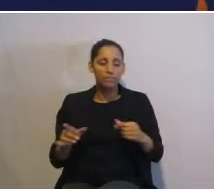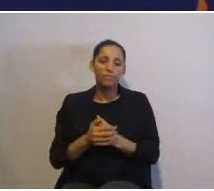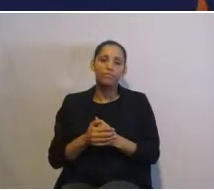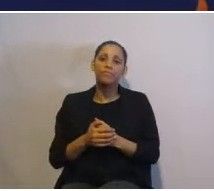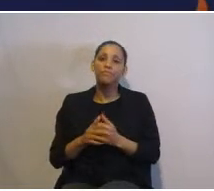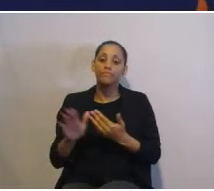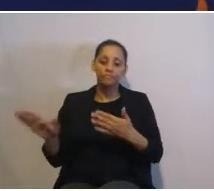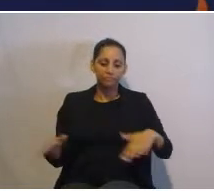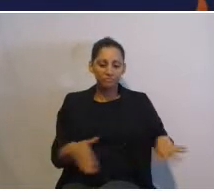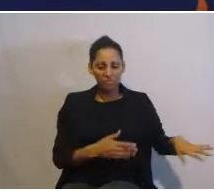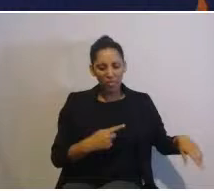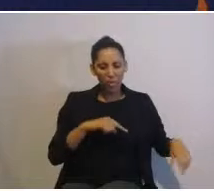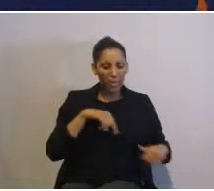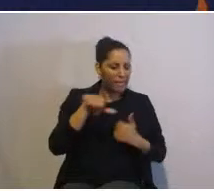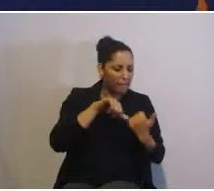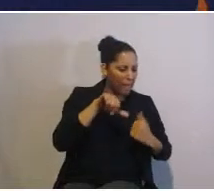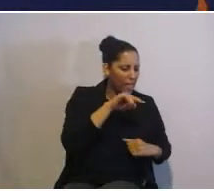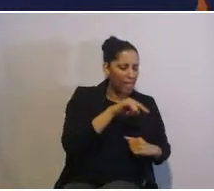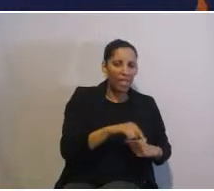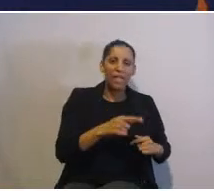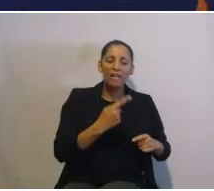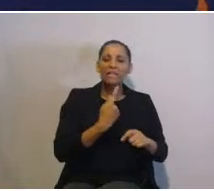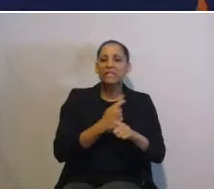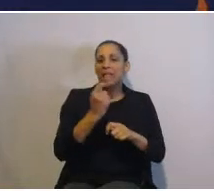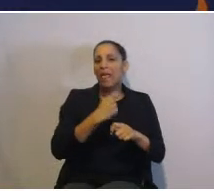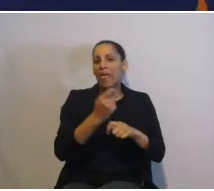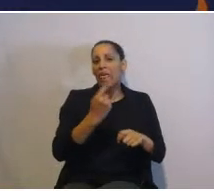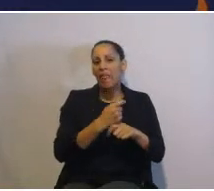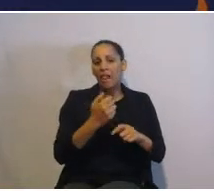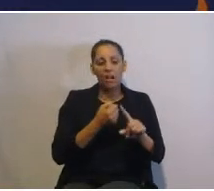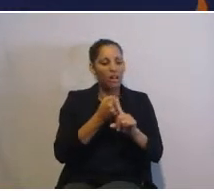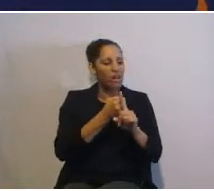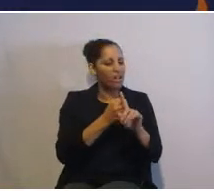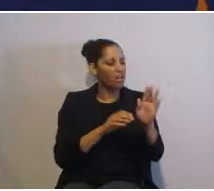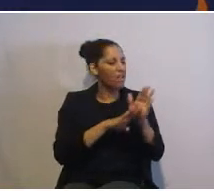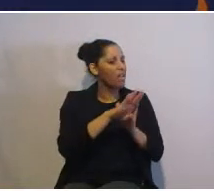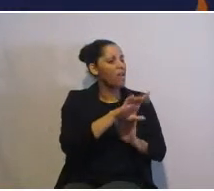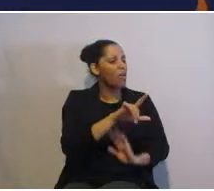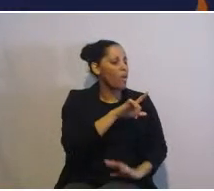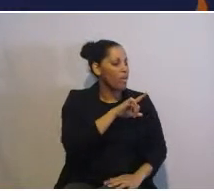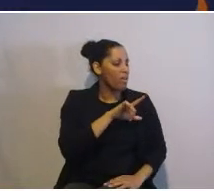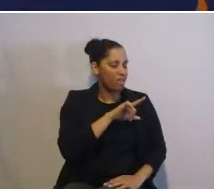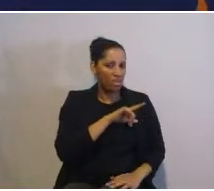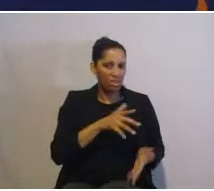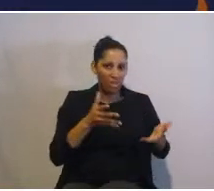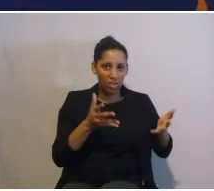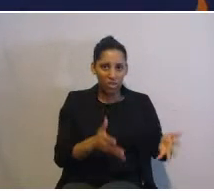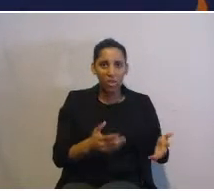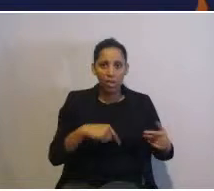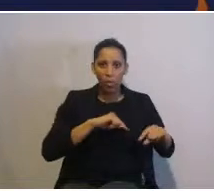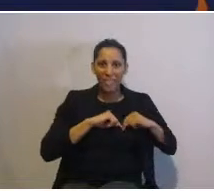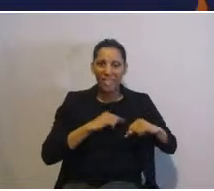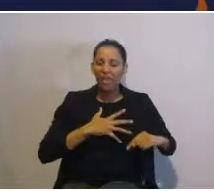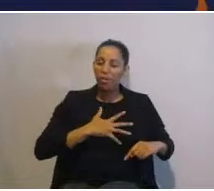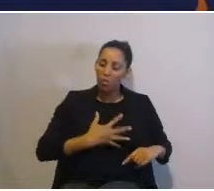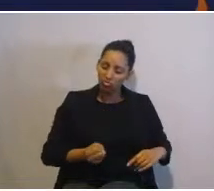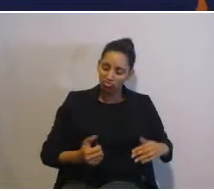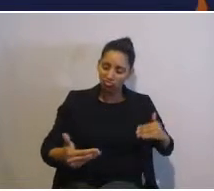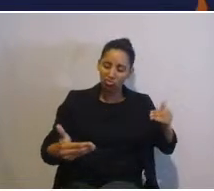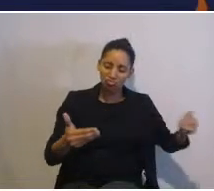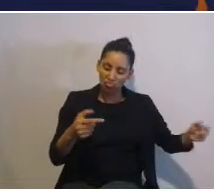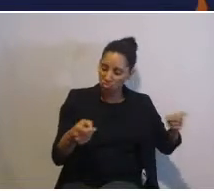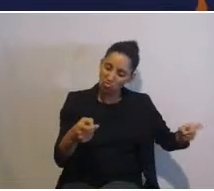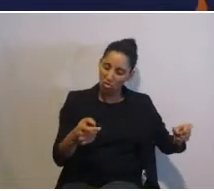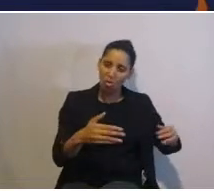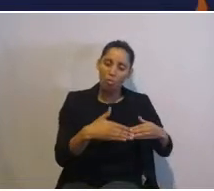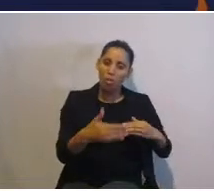what actually drives the sales forecast, we wish that we could have more control, and we do know